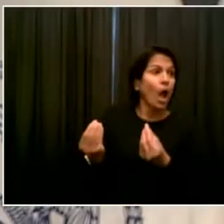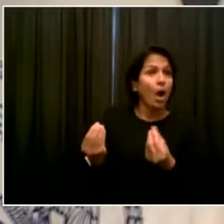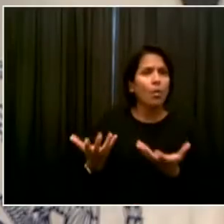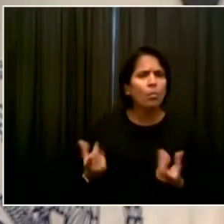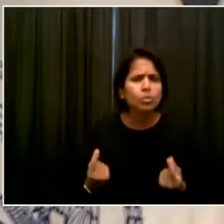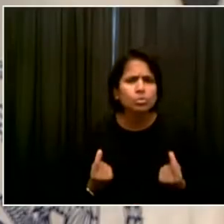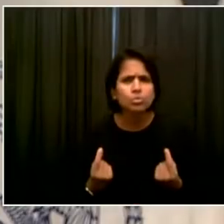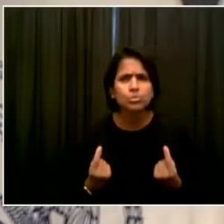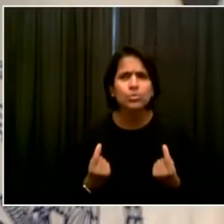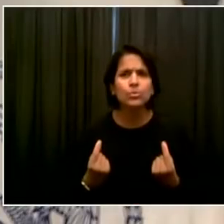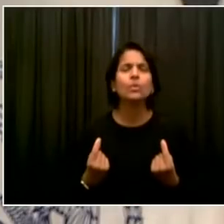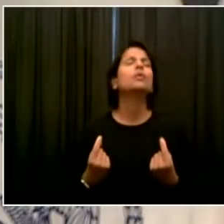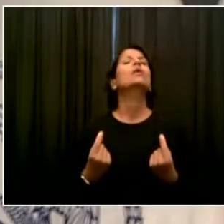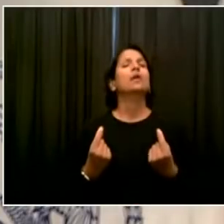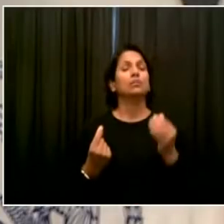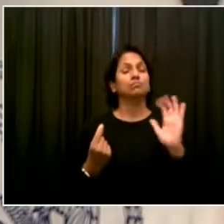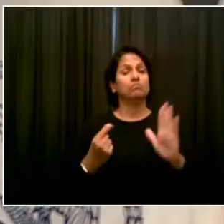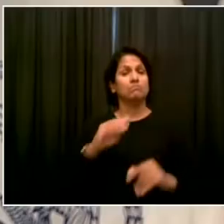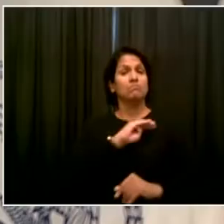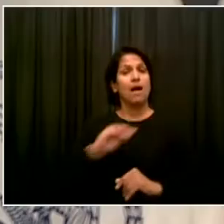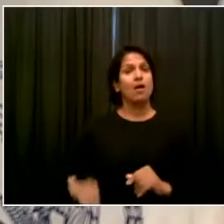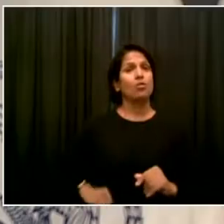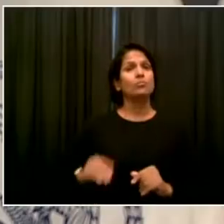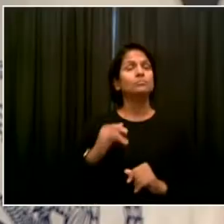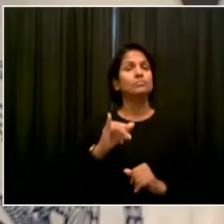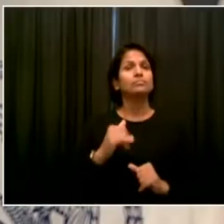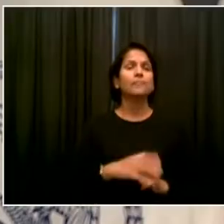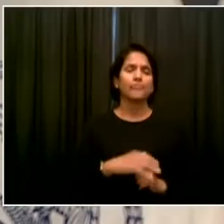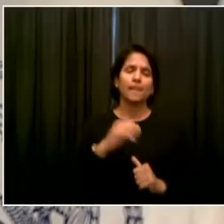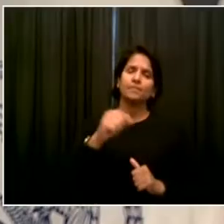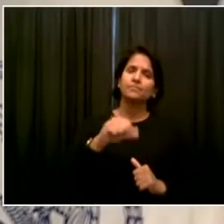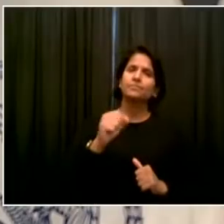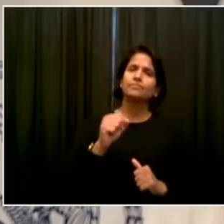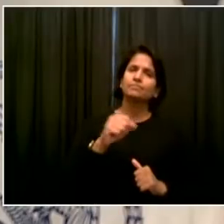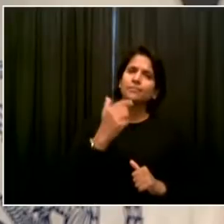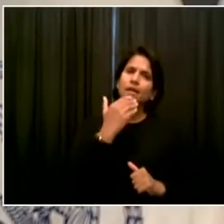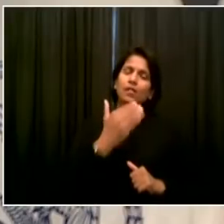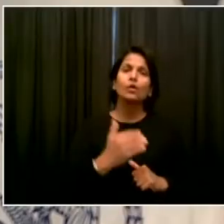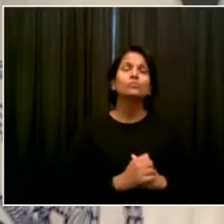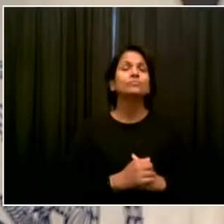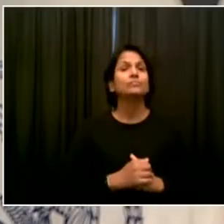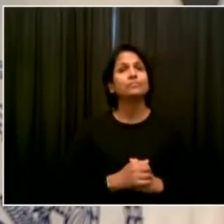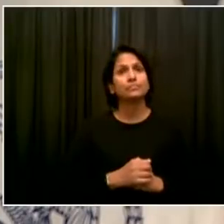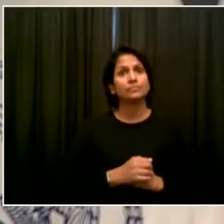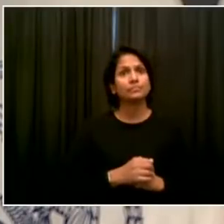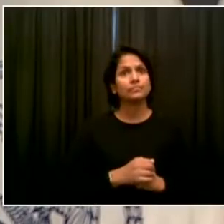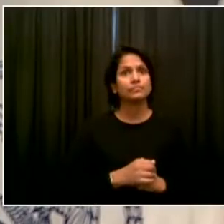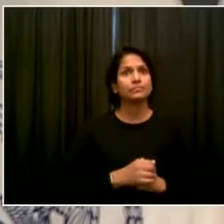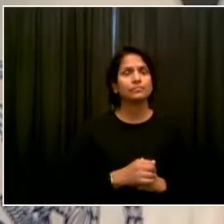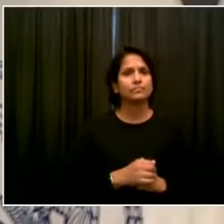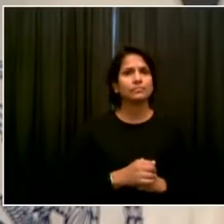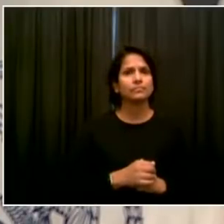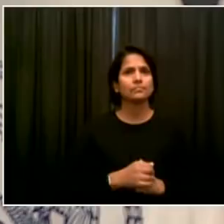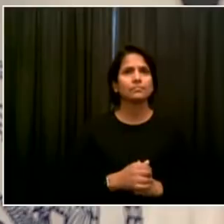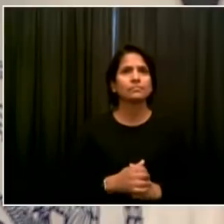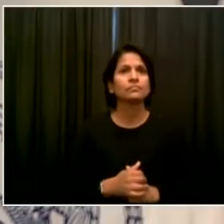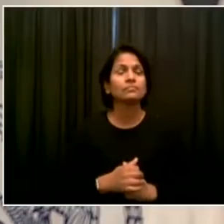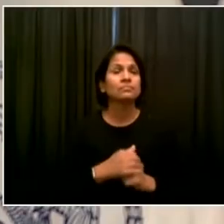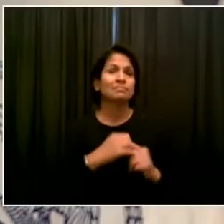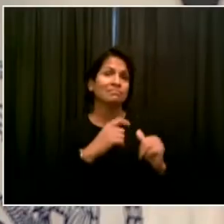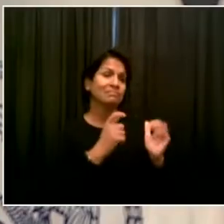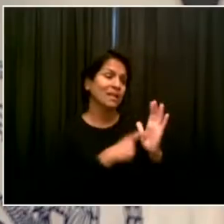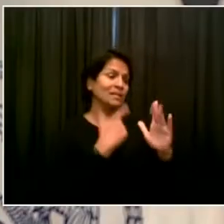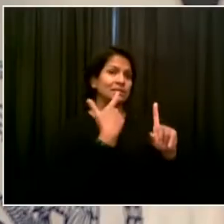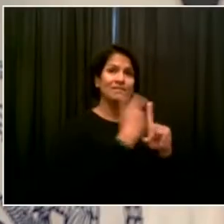first of all, we have a lot of evidence here of how people respond. We